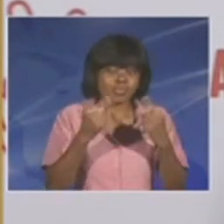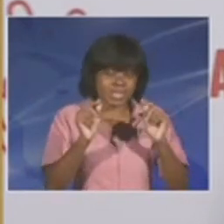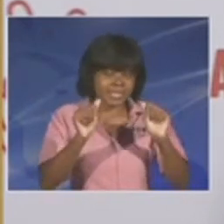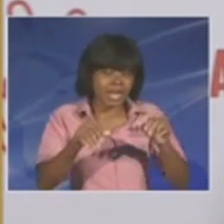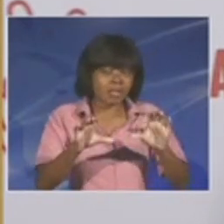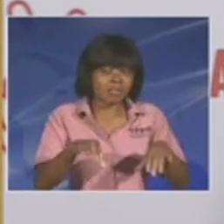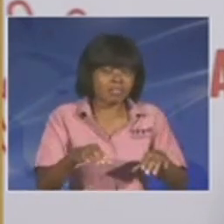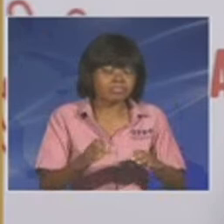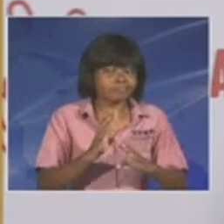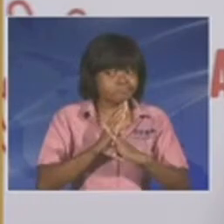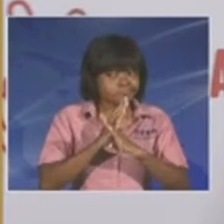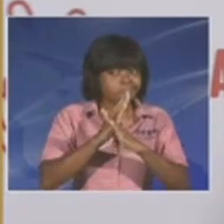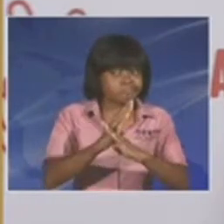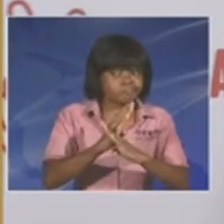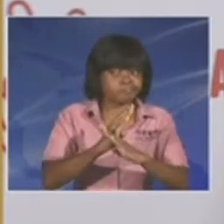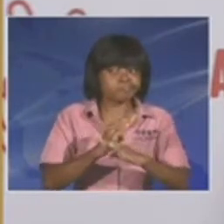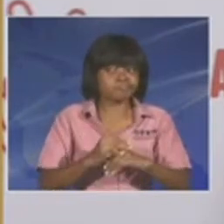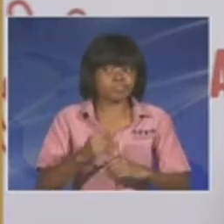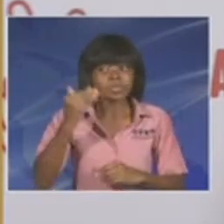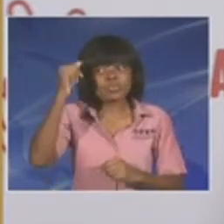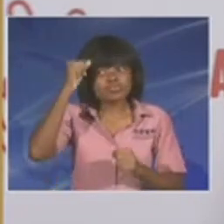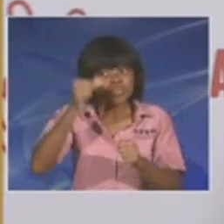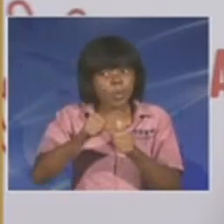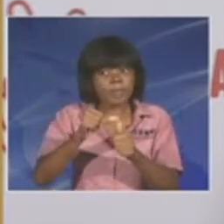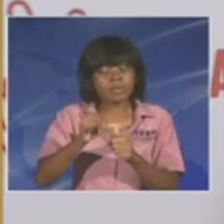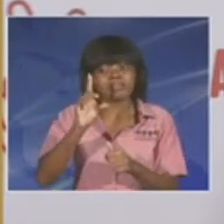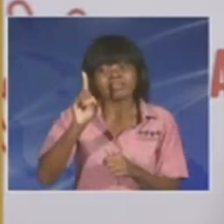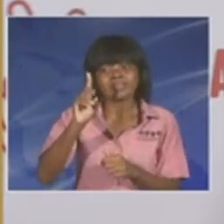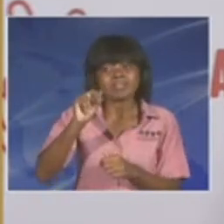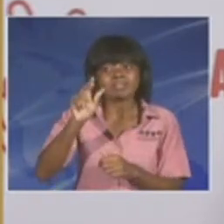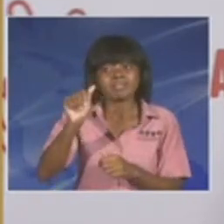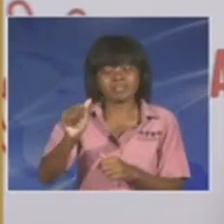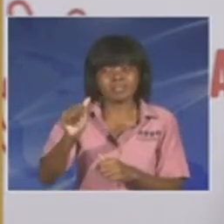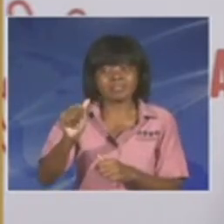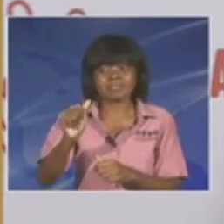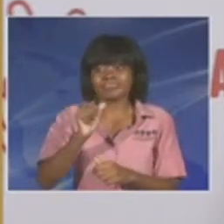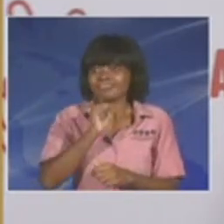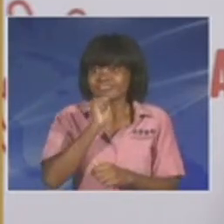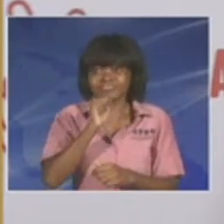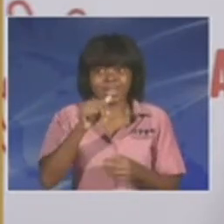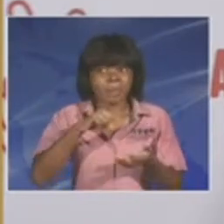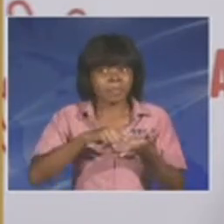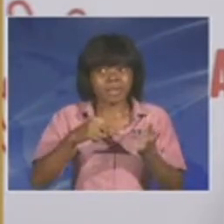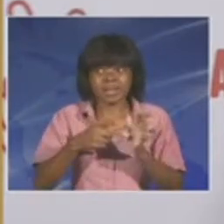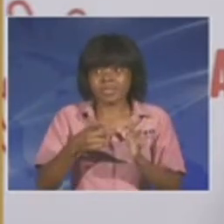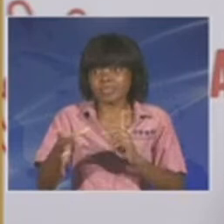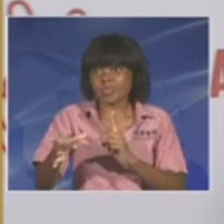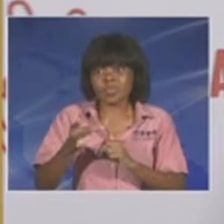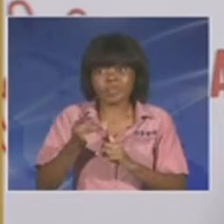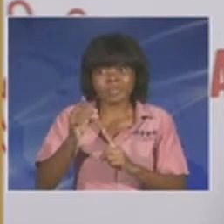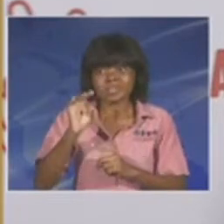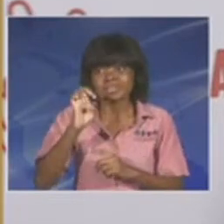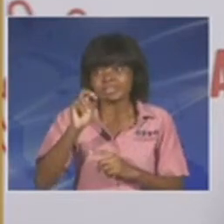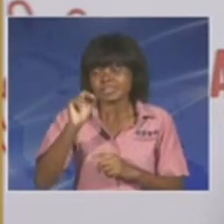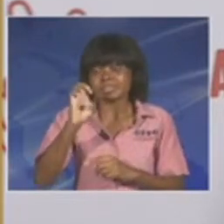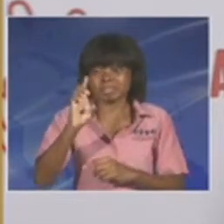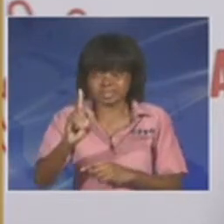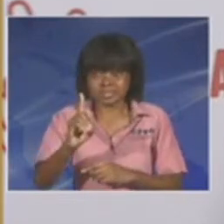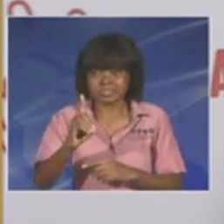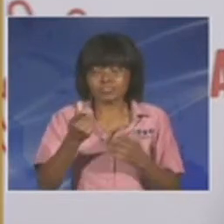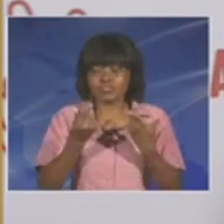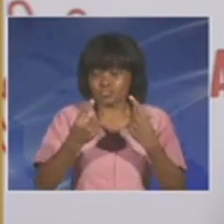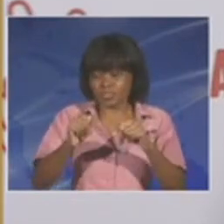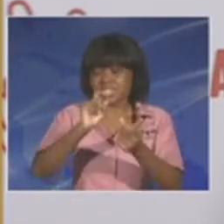place. Remember, your DNA is not your destiny. Let us all take control of our lives and let us shake that salt